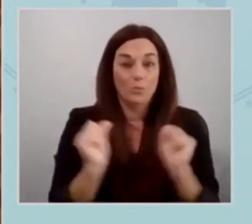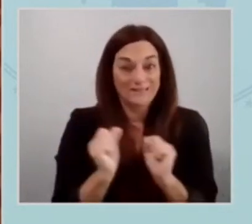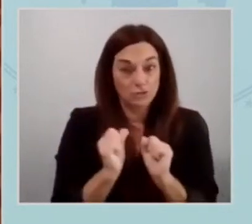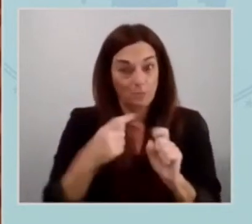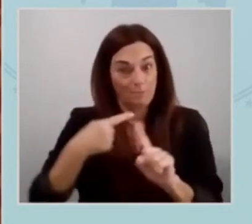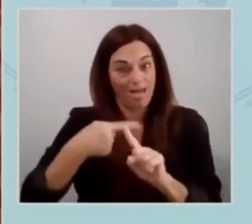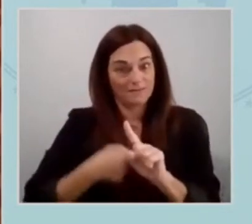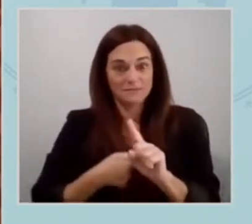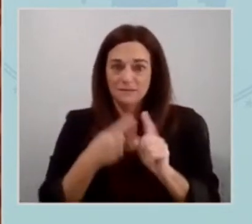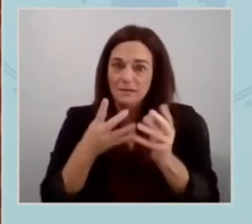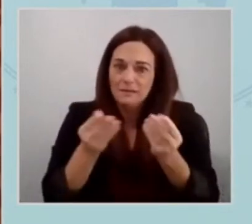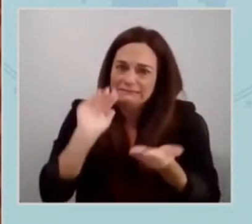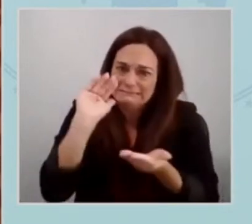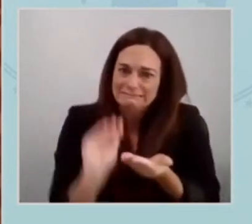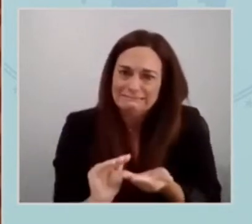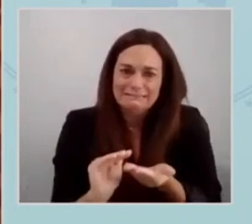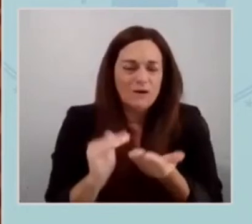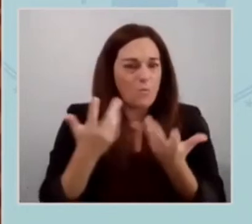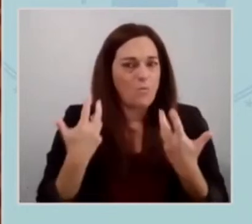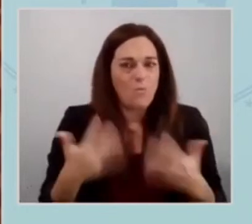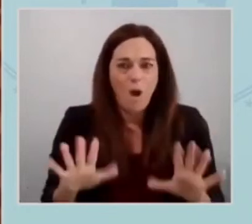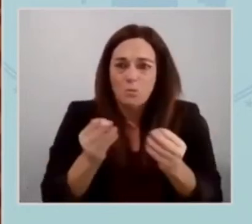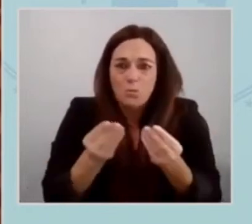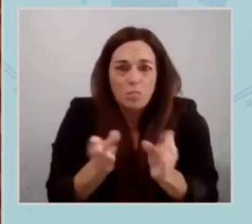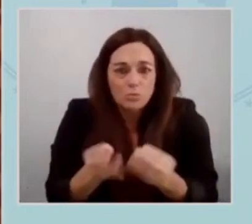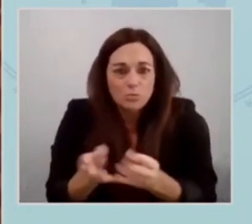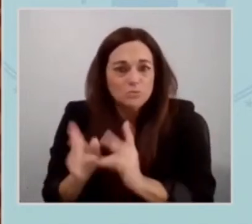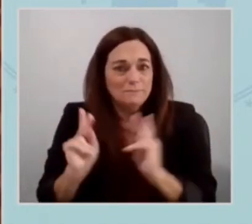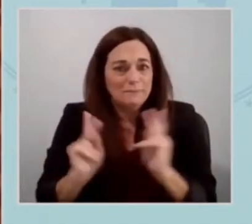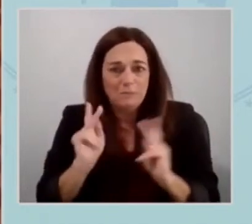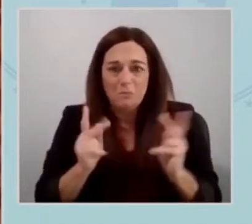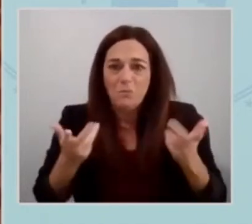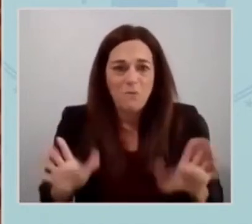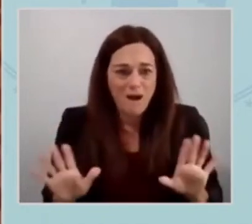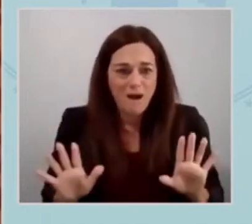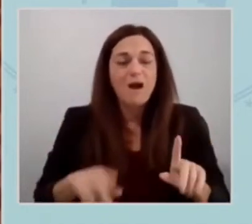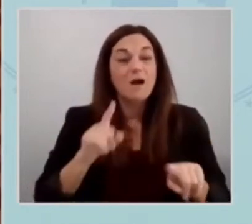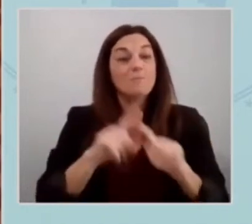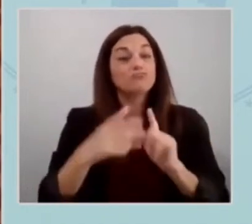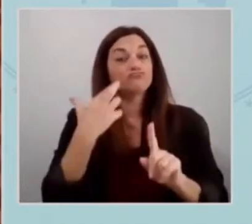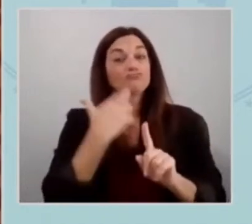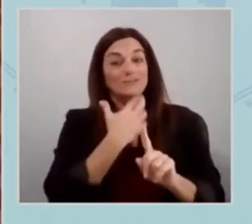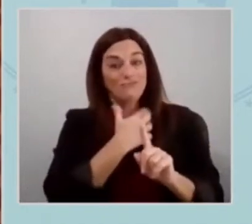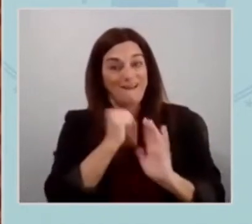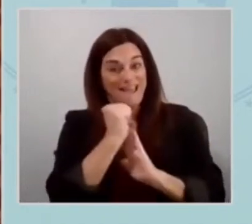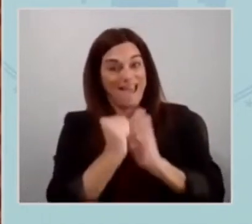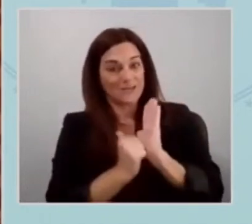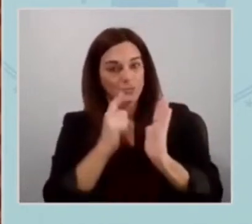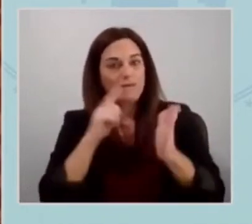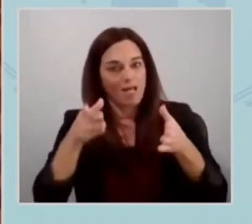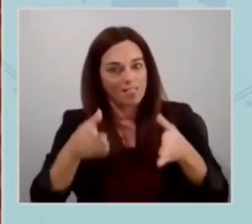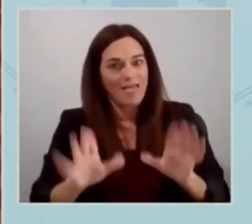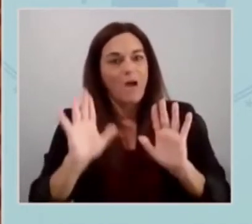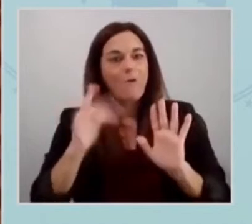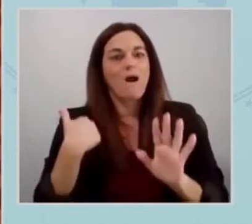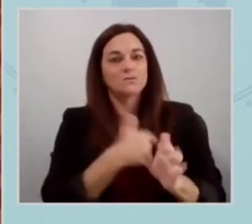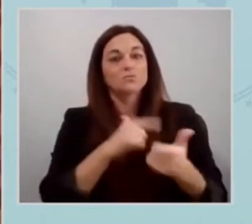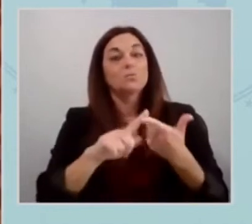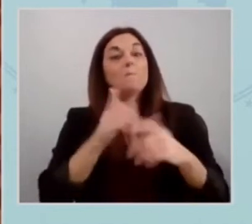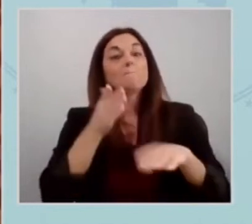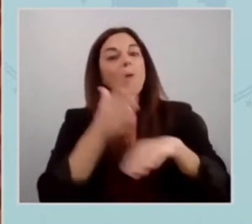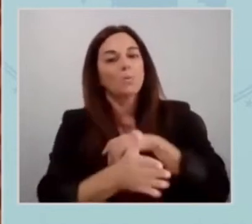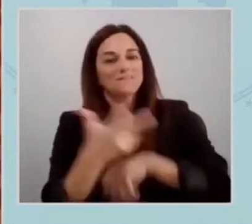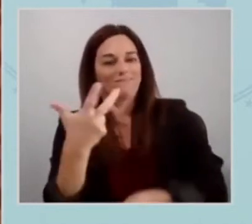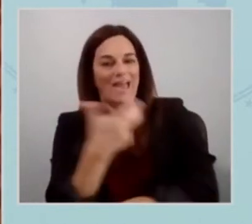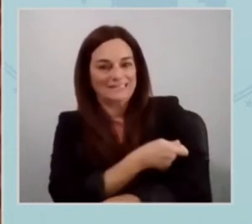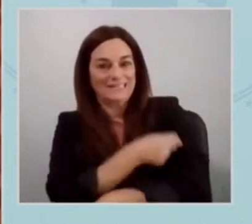through this winter with a very minimum loss of life. But the post-vaccine world is where our economy needs us most.